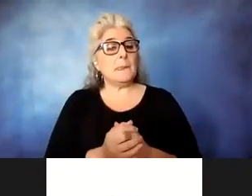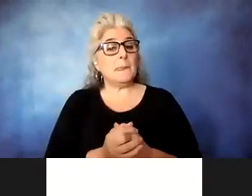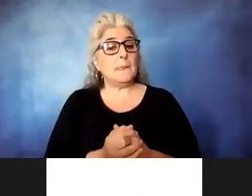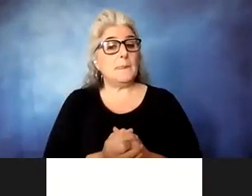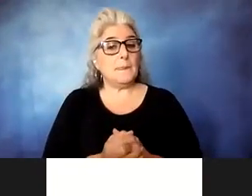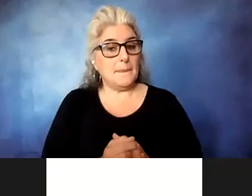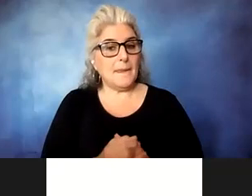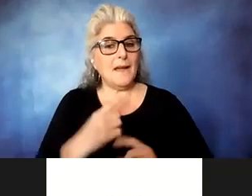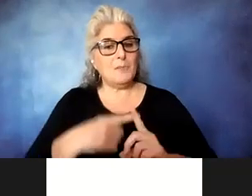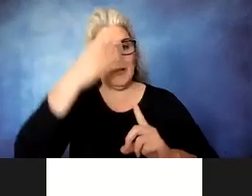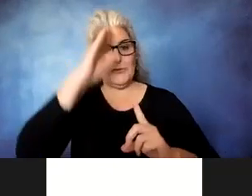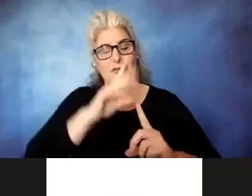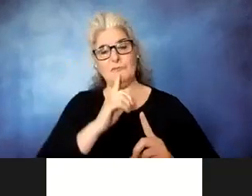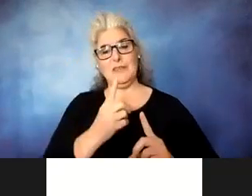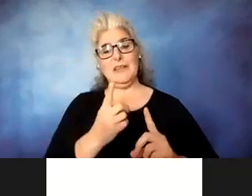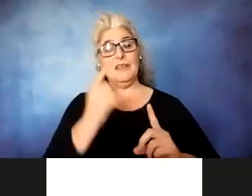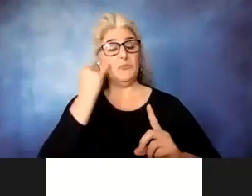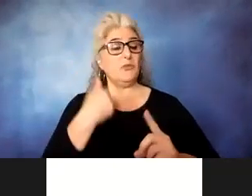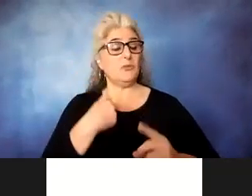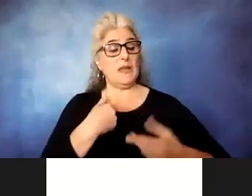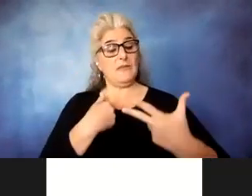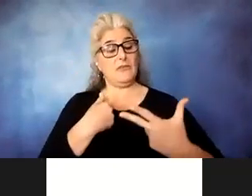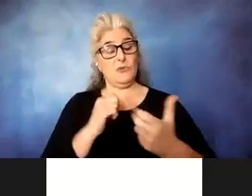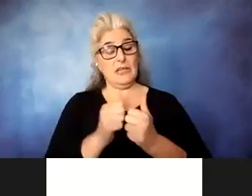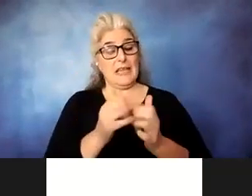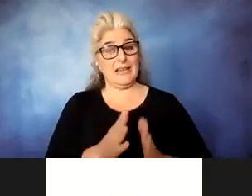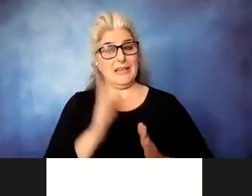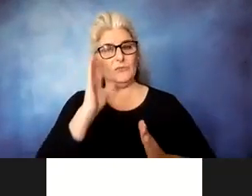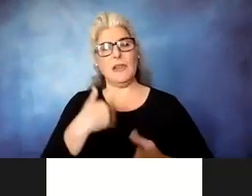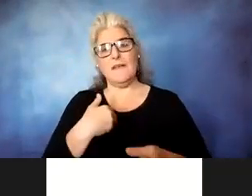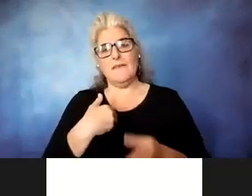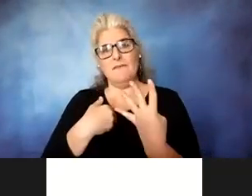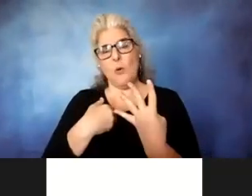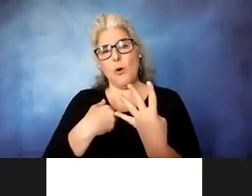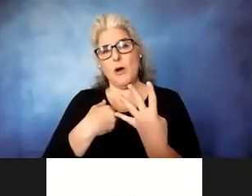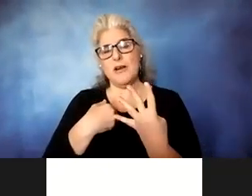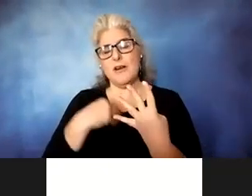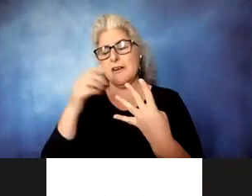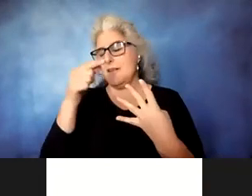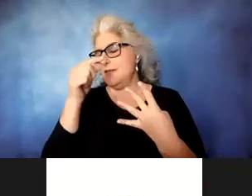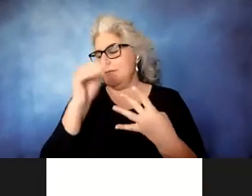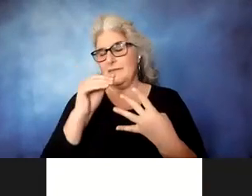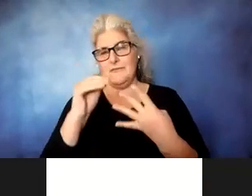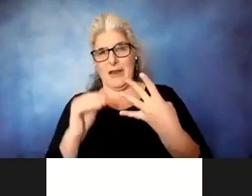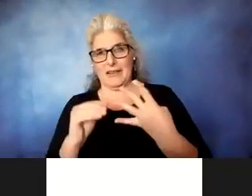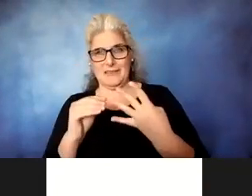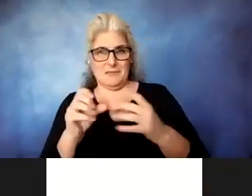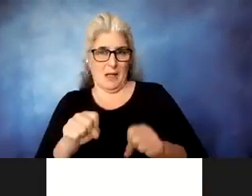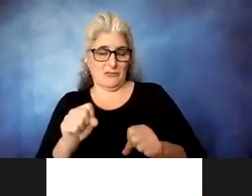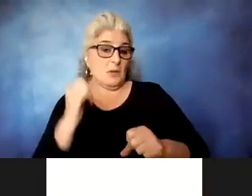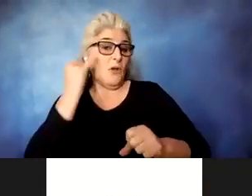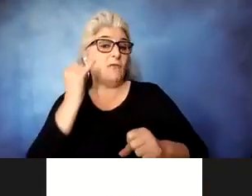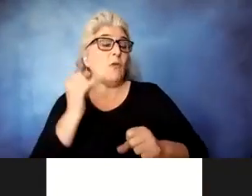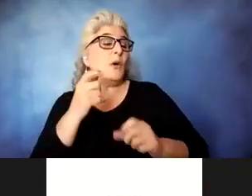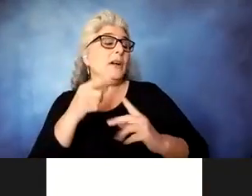plus 1. So if there's only 3 candidates running, there will be 4 ranks available. And that's to take into consideration a write-in candidate.